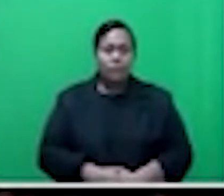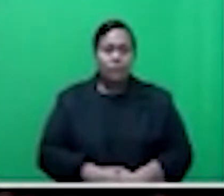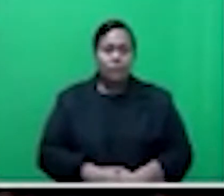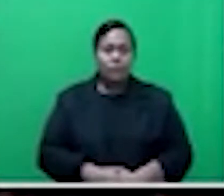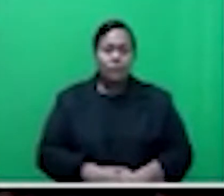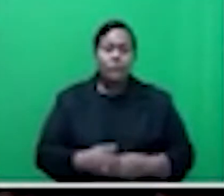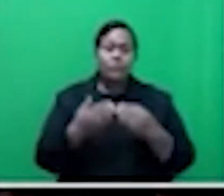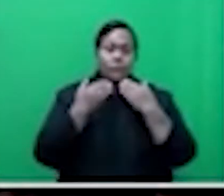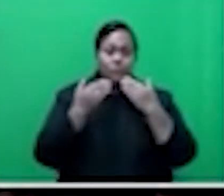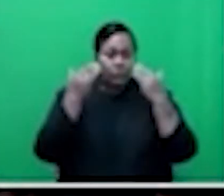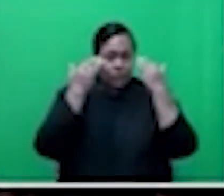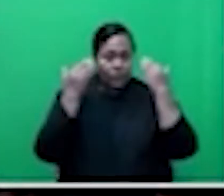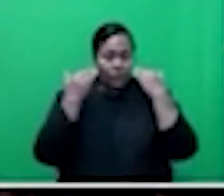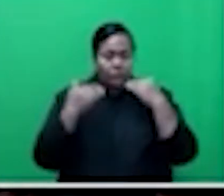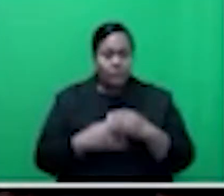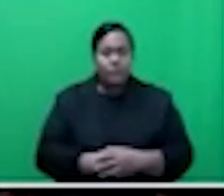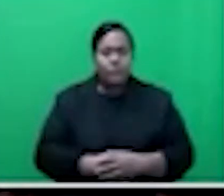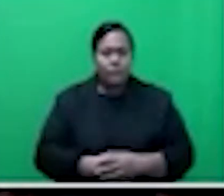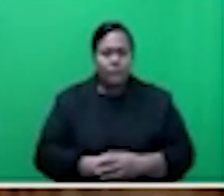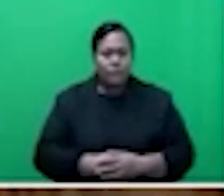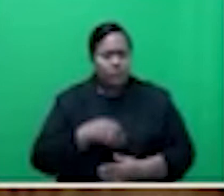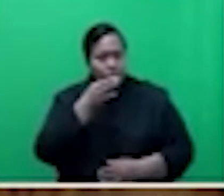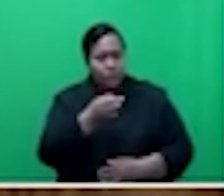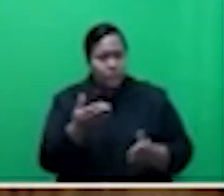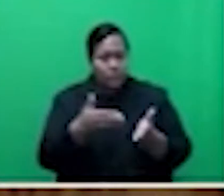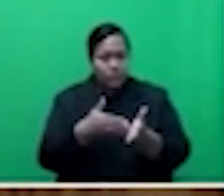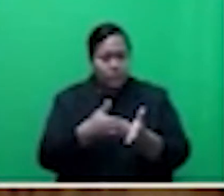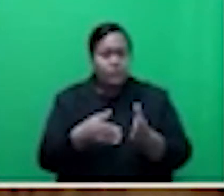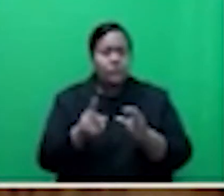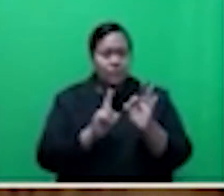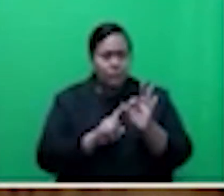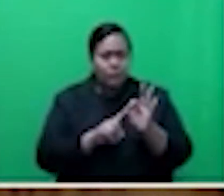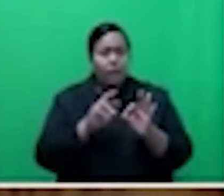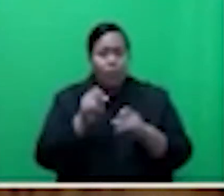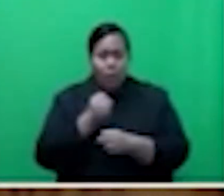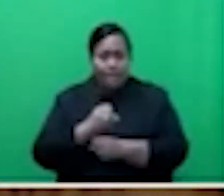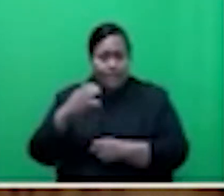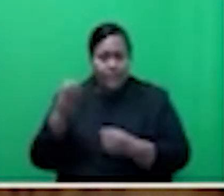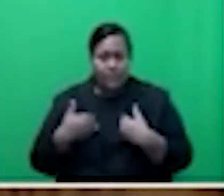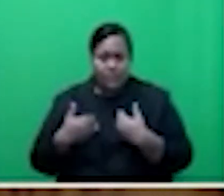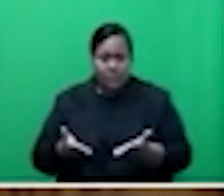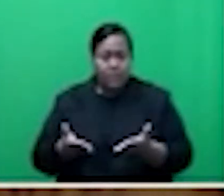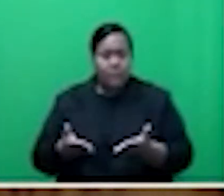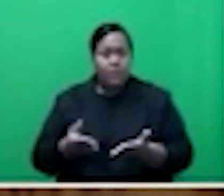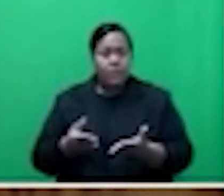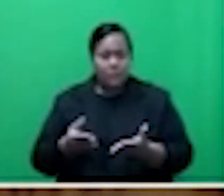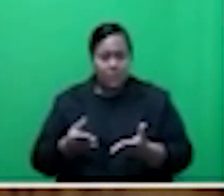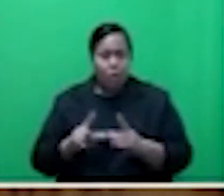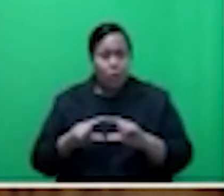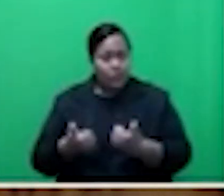Thank you, Mr. Speaker. Just a supplementary question. For subcontractors who are given contracts for